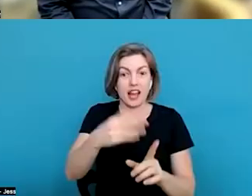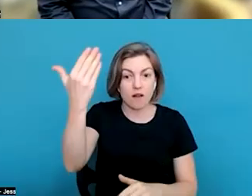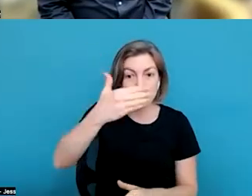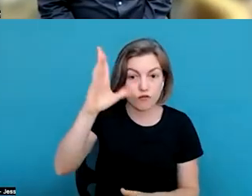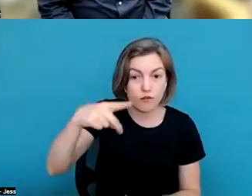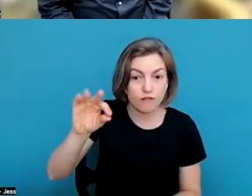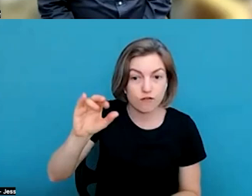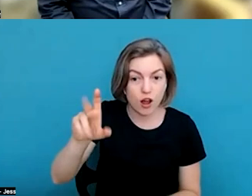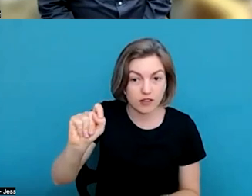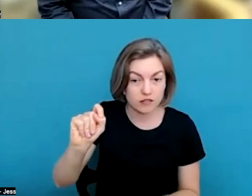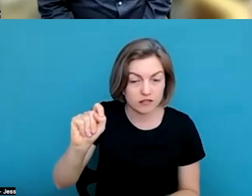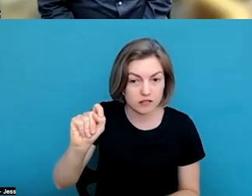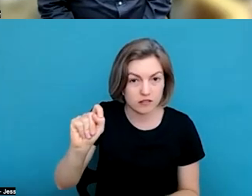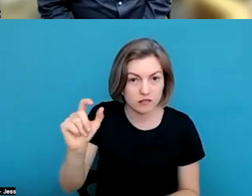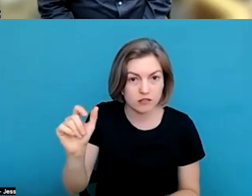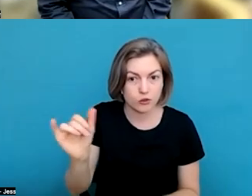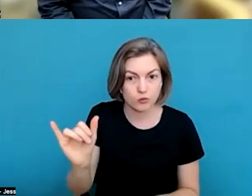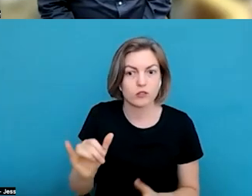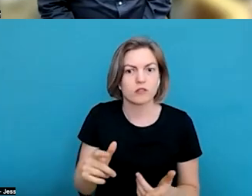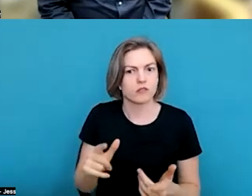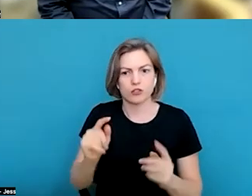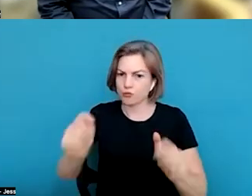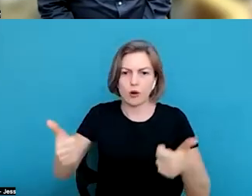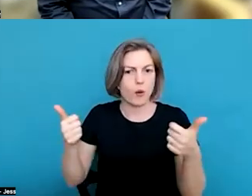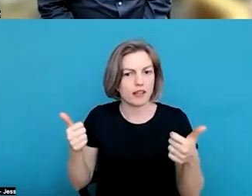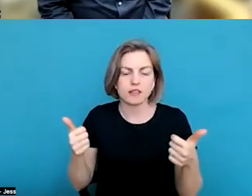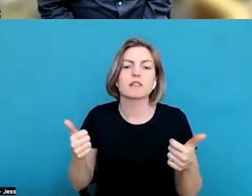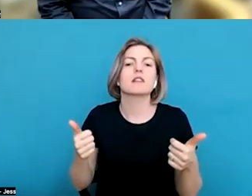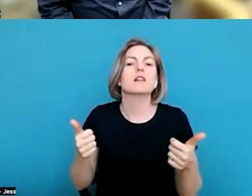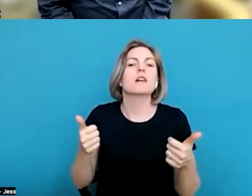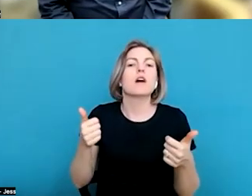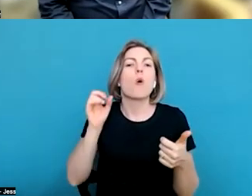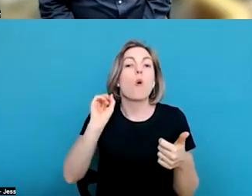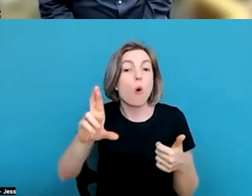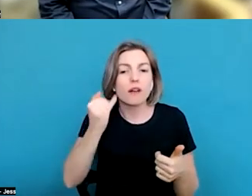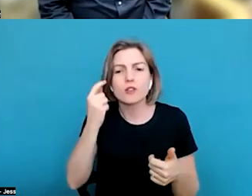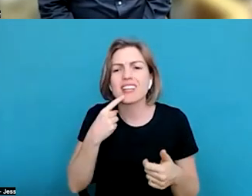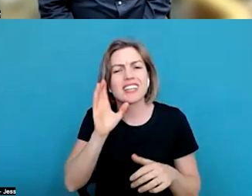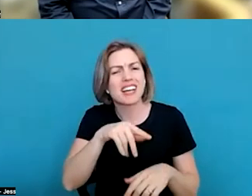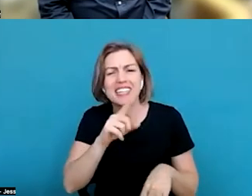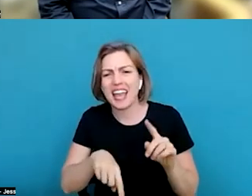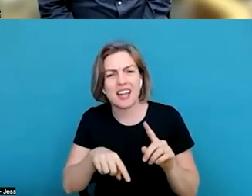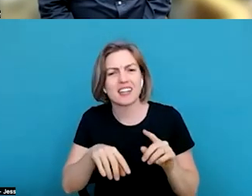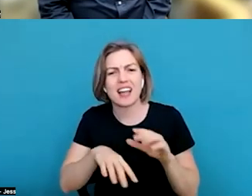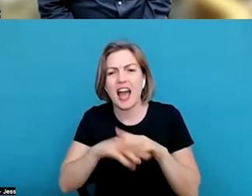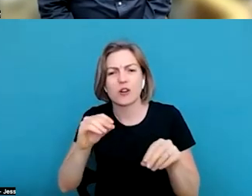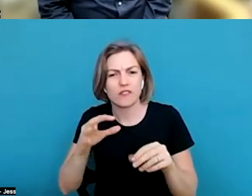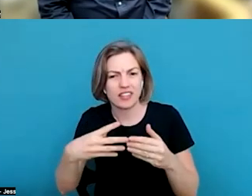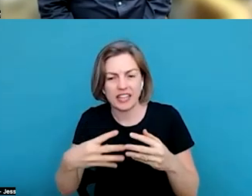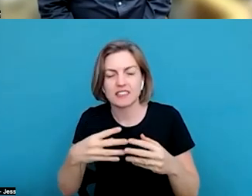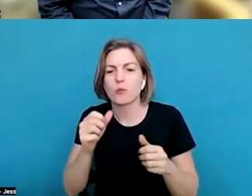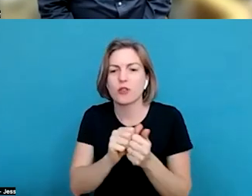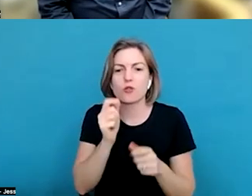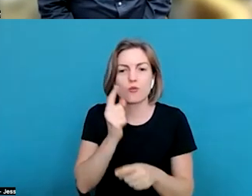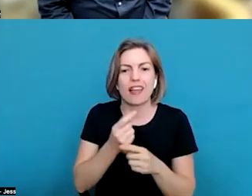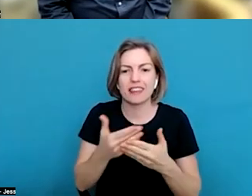then it's, just, comes out of the gate. Or if you say, well, you can't make it come out of the gate with the right thing. For example, some people